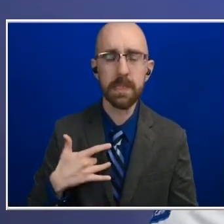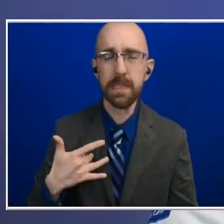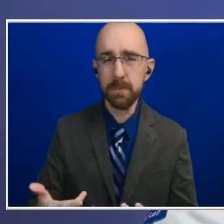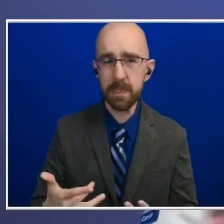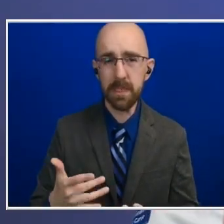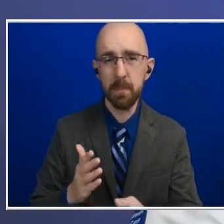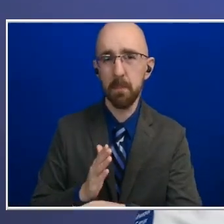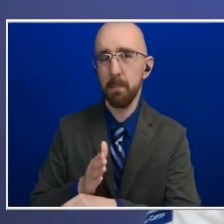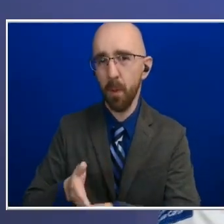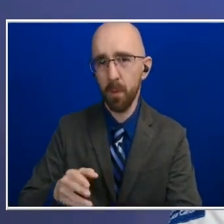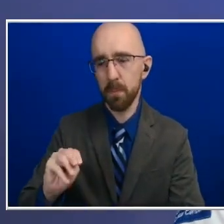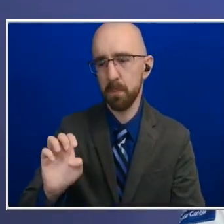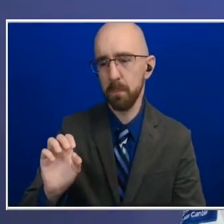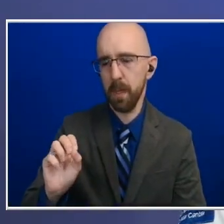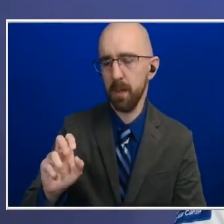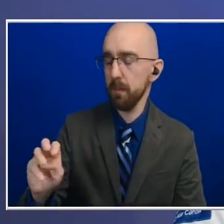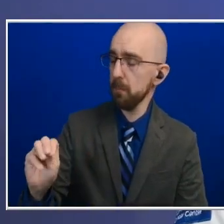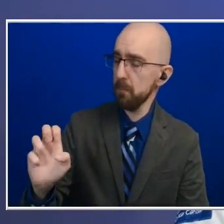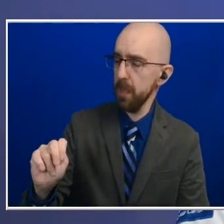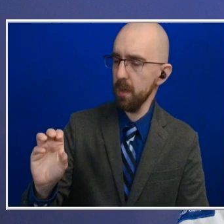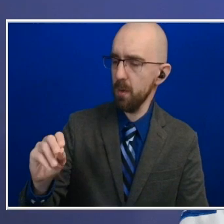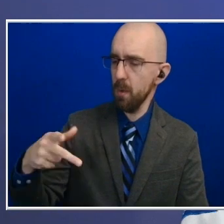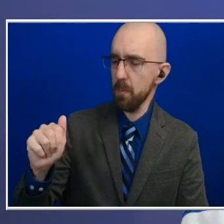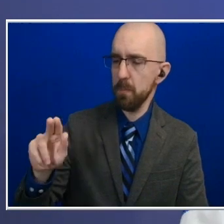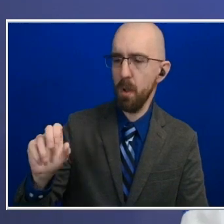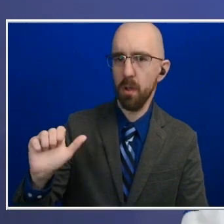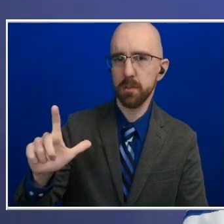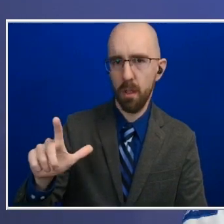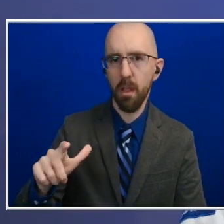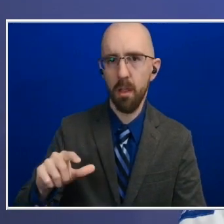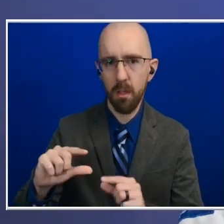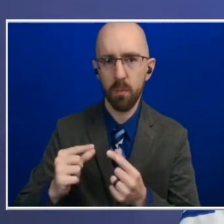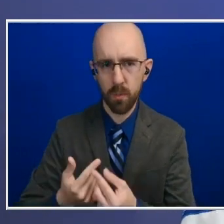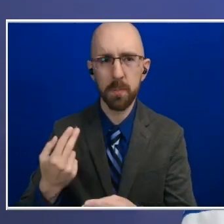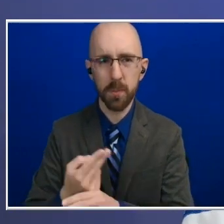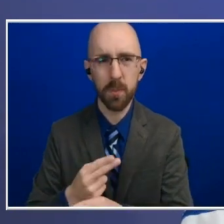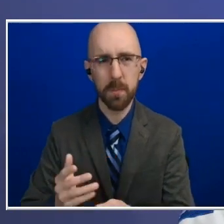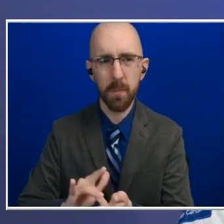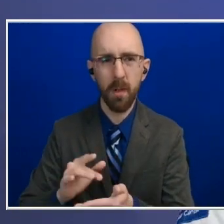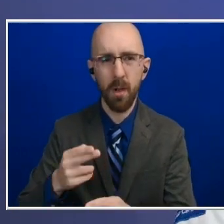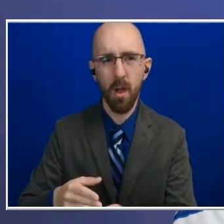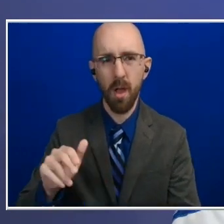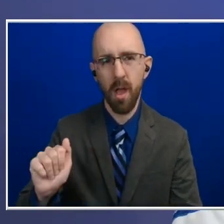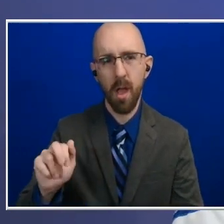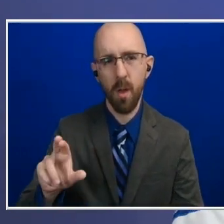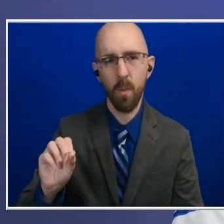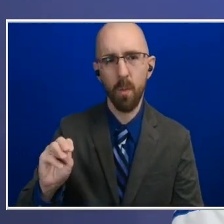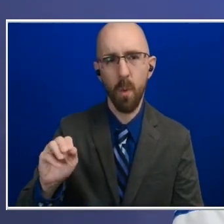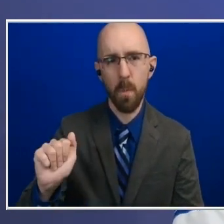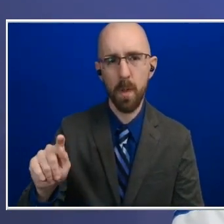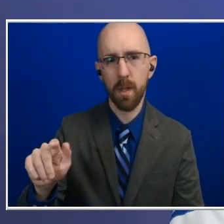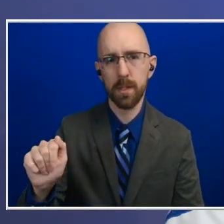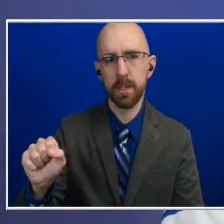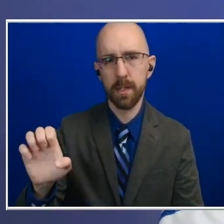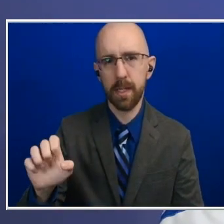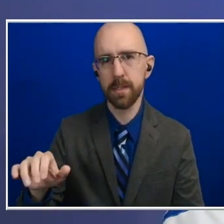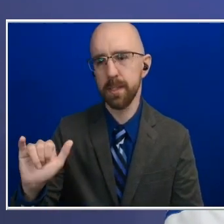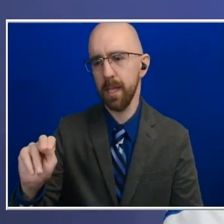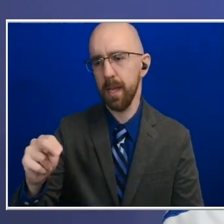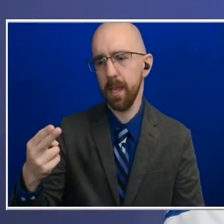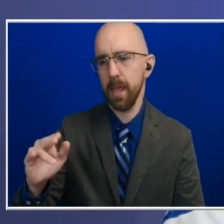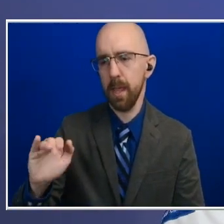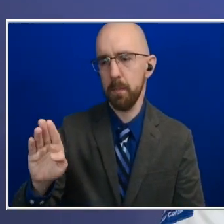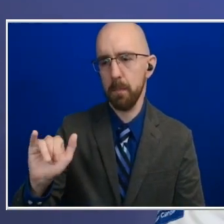post-menopausal women age group, we often will use a drug called an aromatase inhibitor to treat those patients. In men, even men